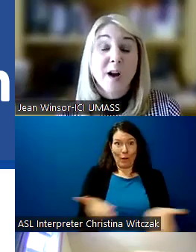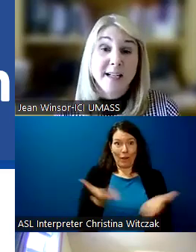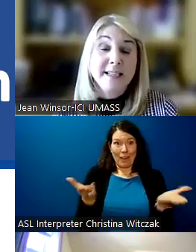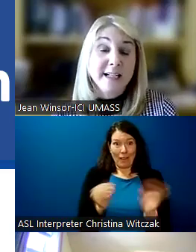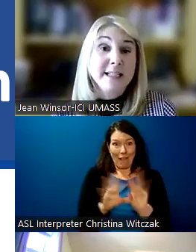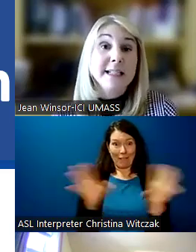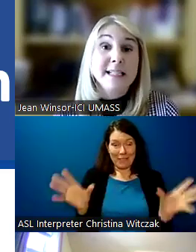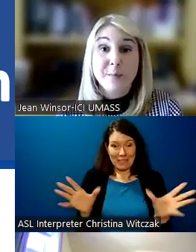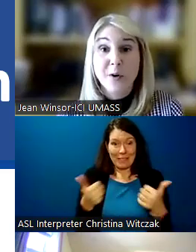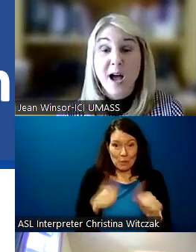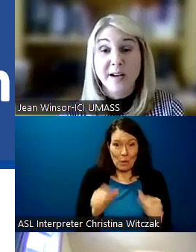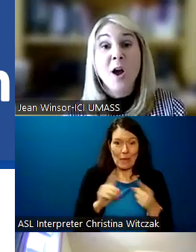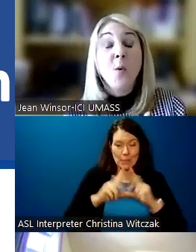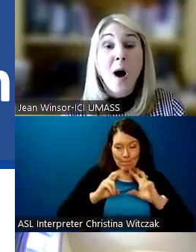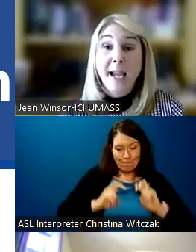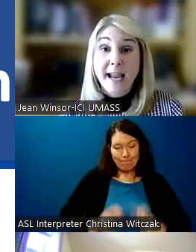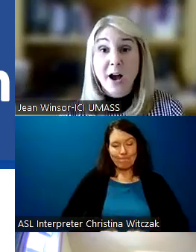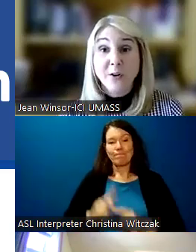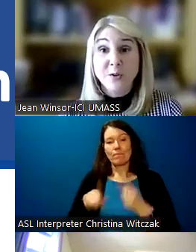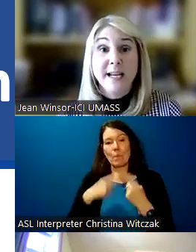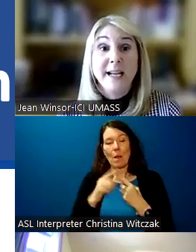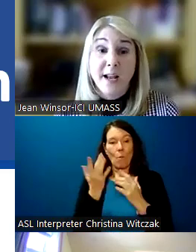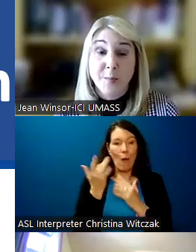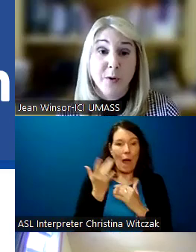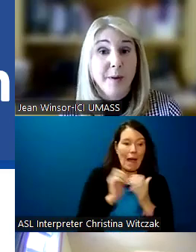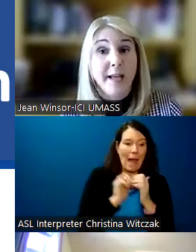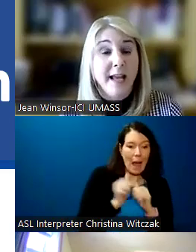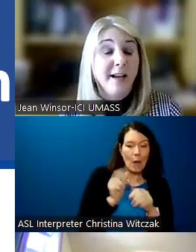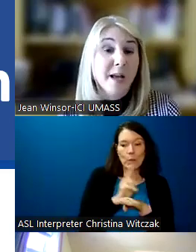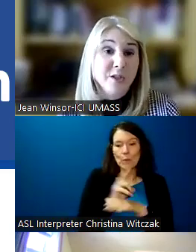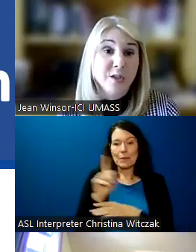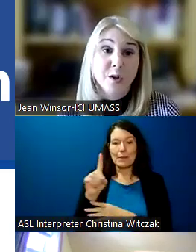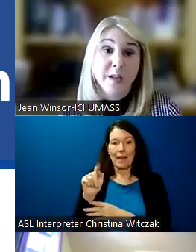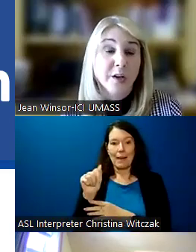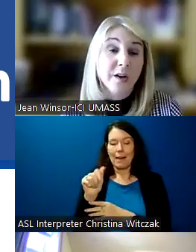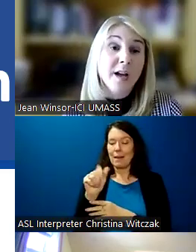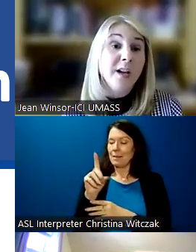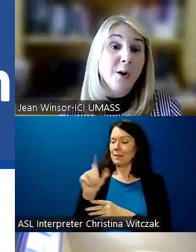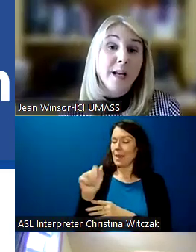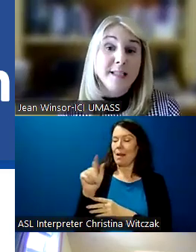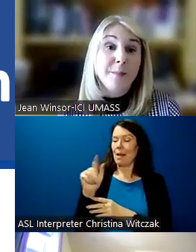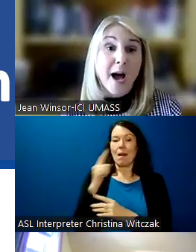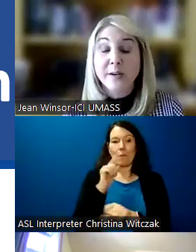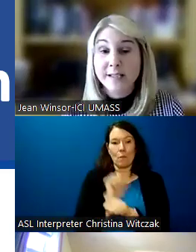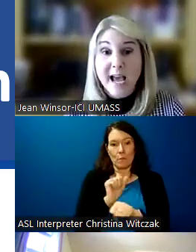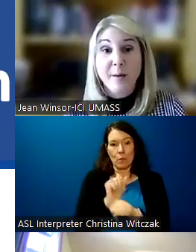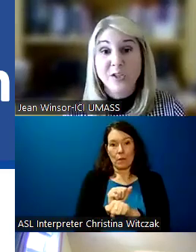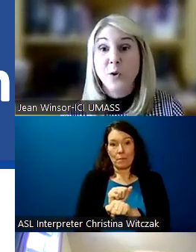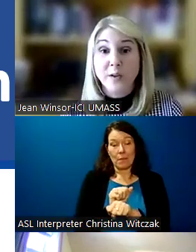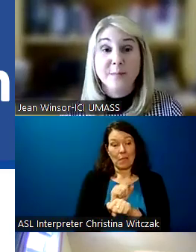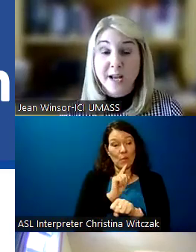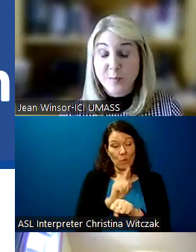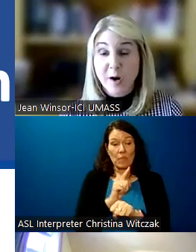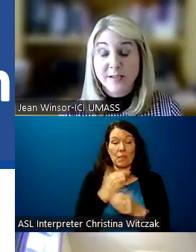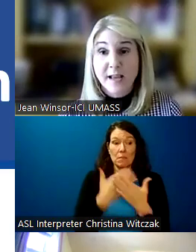really trying to dig deeper on why and how to use data on employment. And I mentioned earlier, it's about establishing